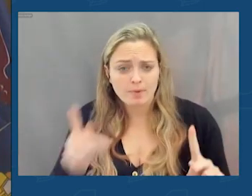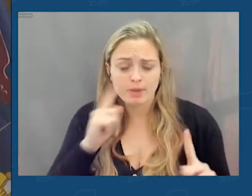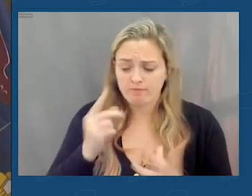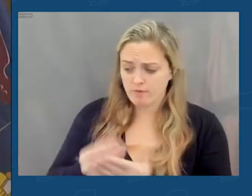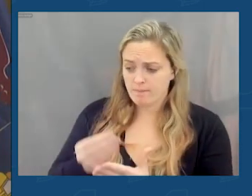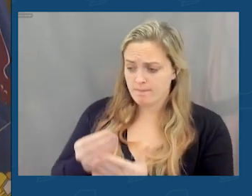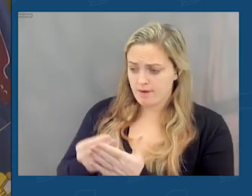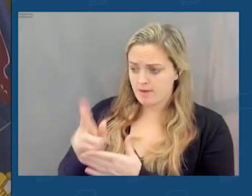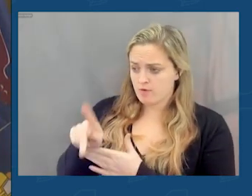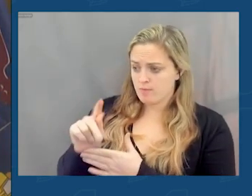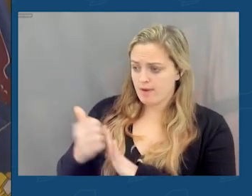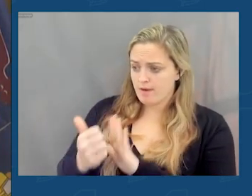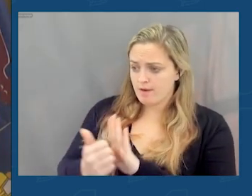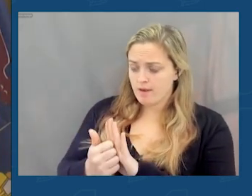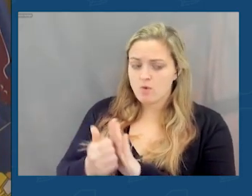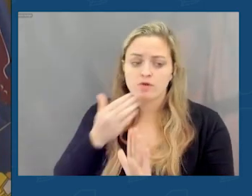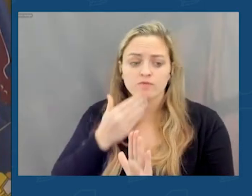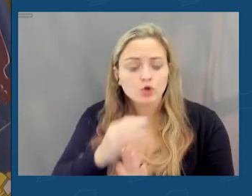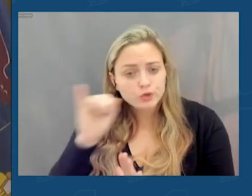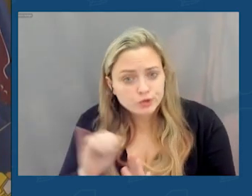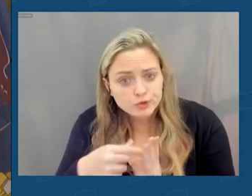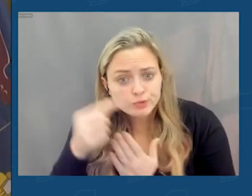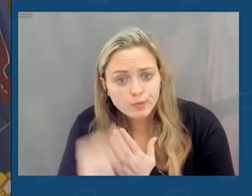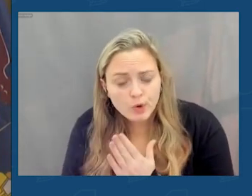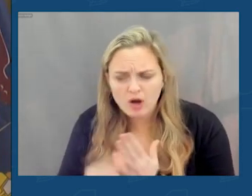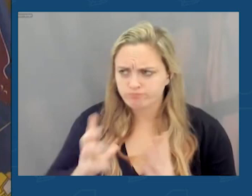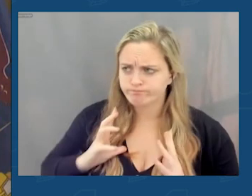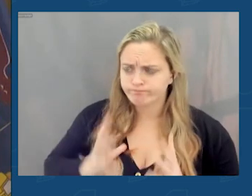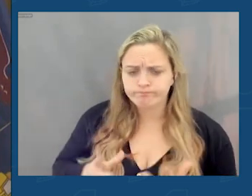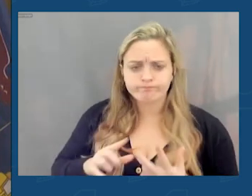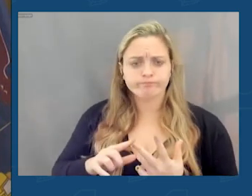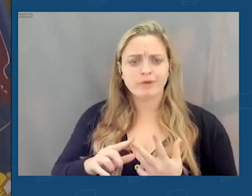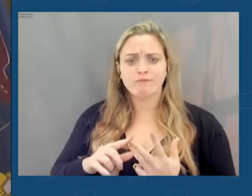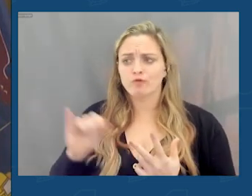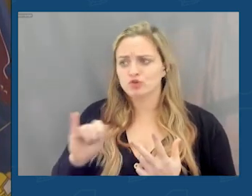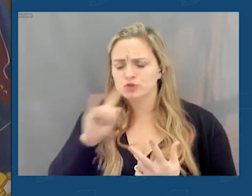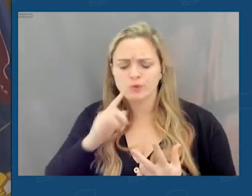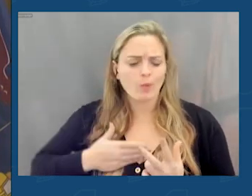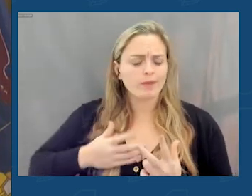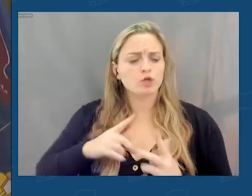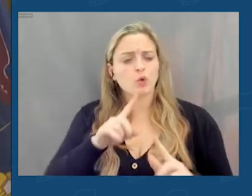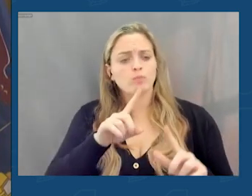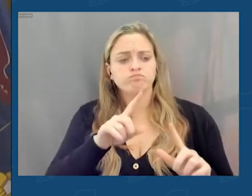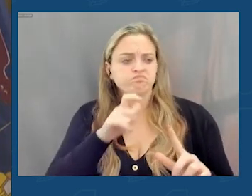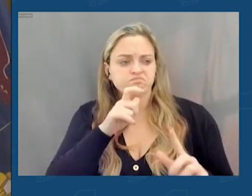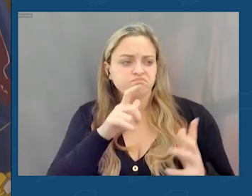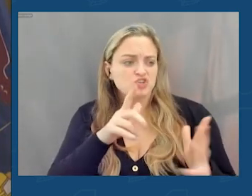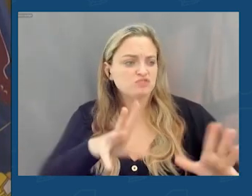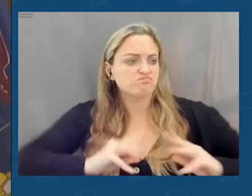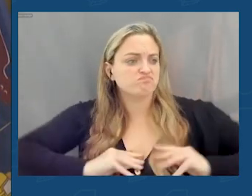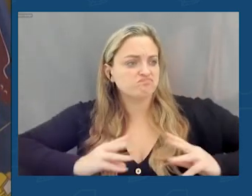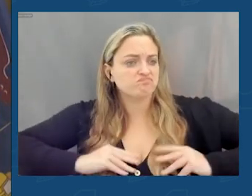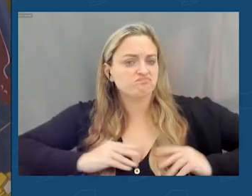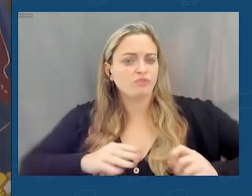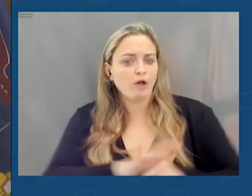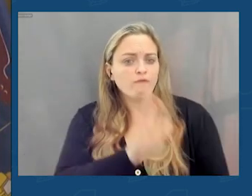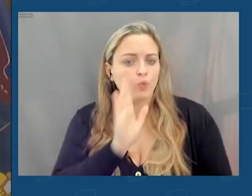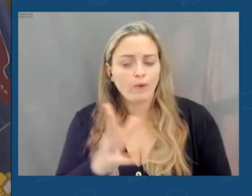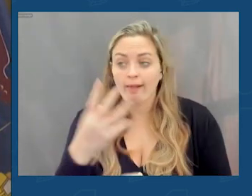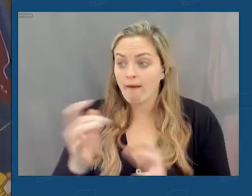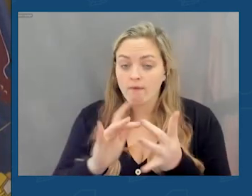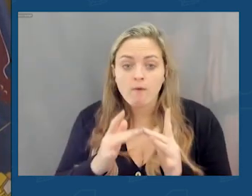be okay. If you have a really good insurance program that doesn't ask a lot of questions and covers everything out out of network service as well, you're